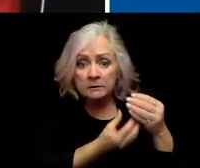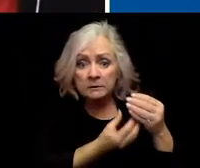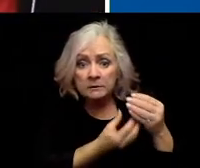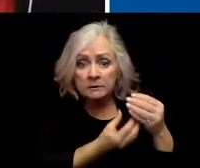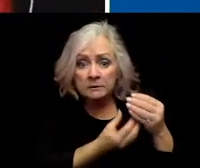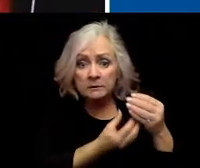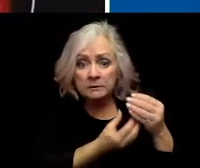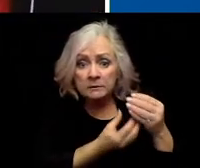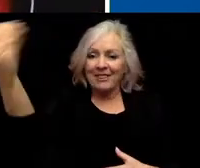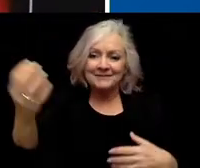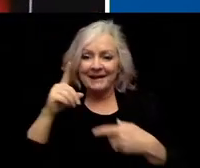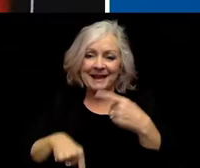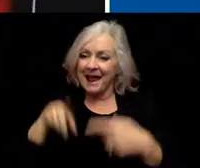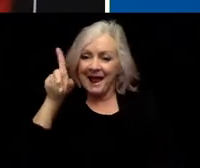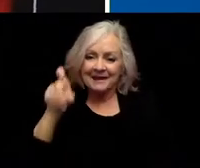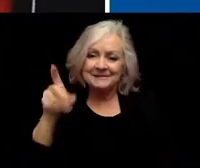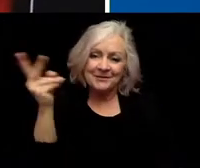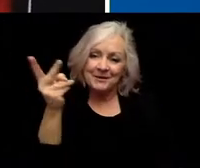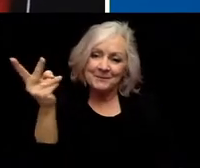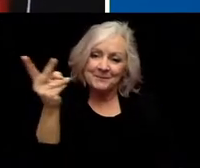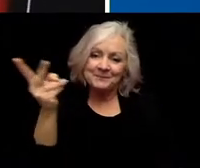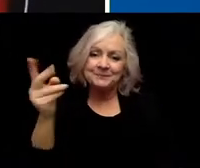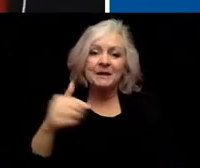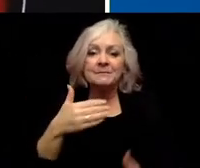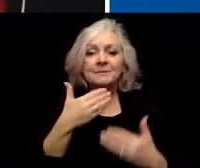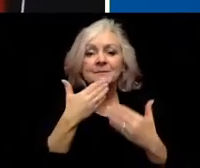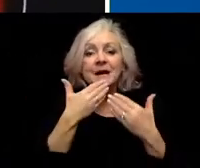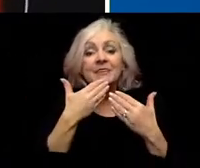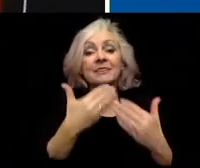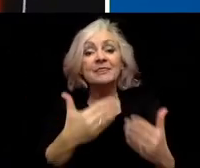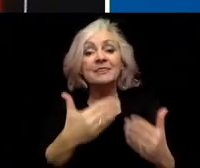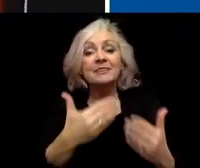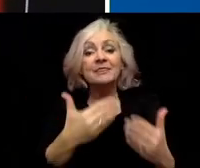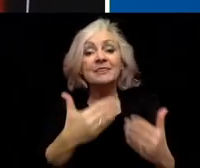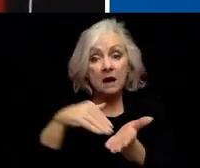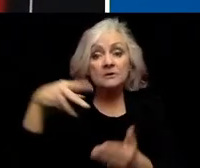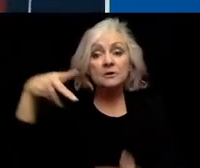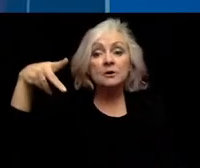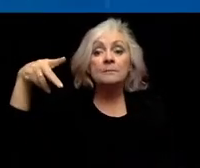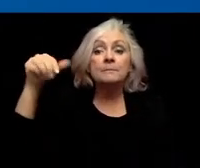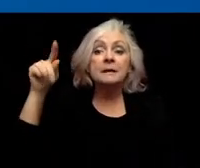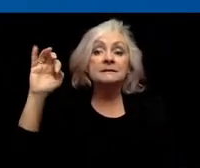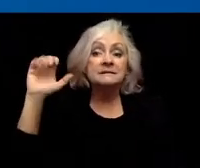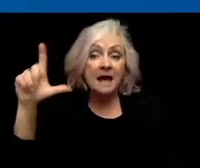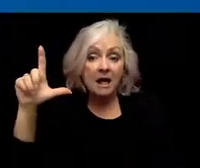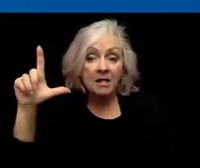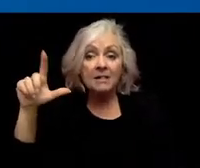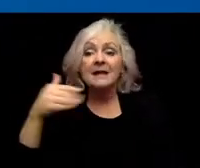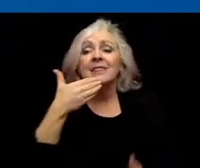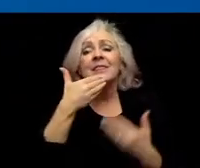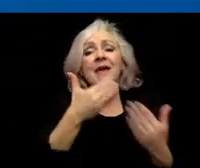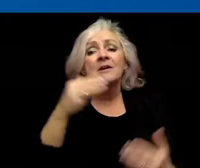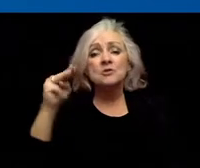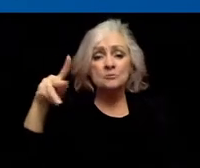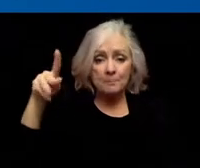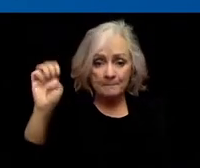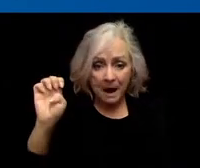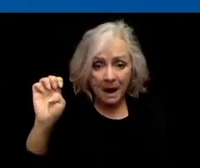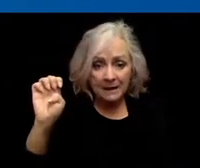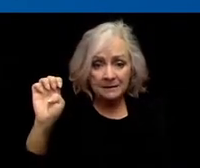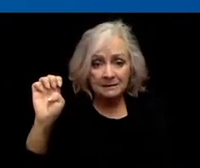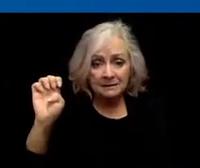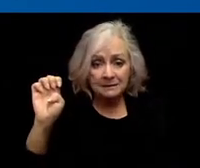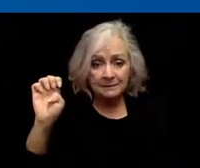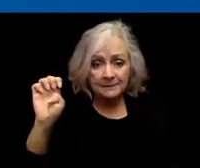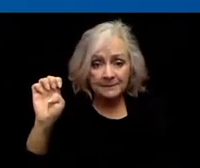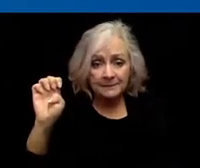thank Dr. Patel and Mike, both of you, but in a special way to carry this question Dr. Patel asked us forward,